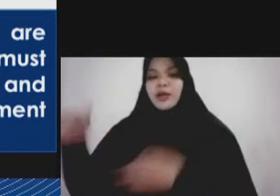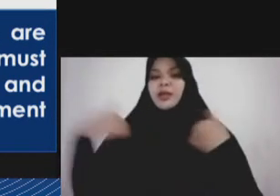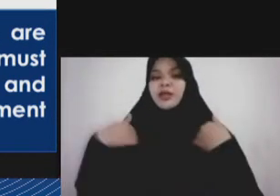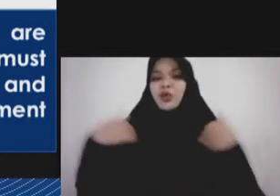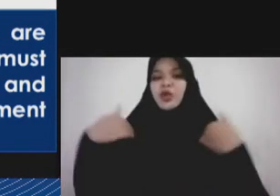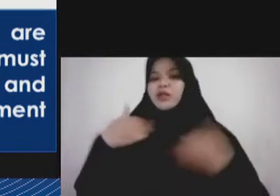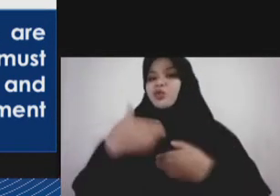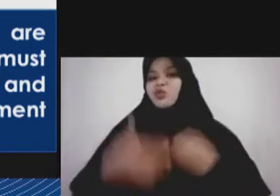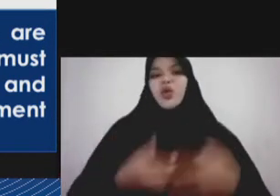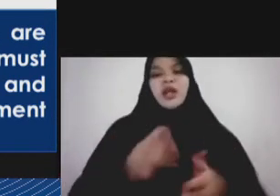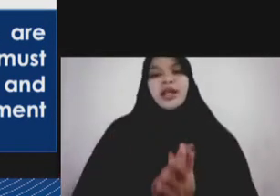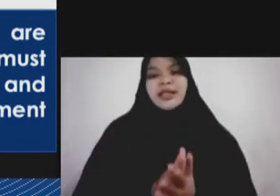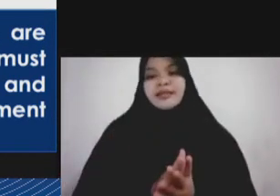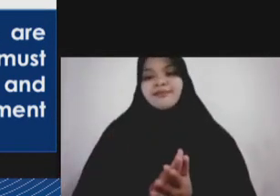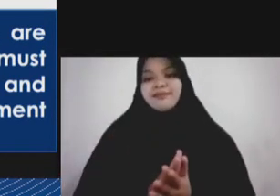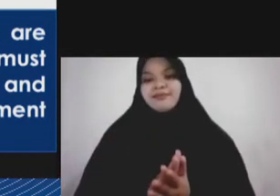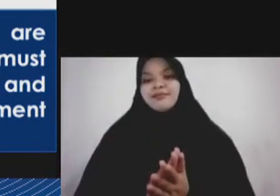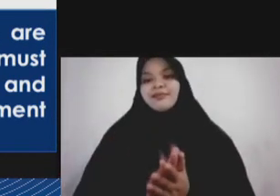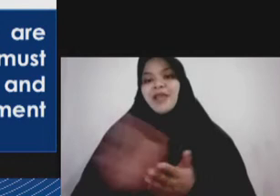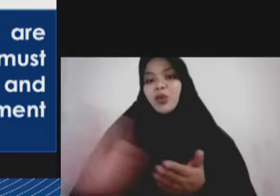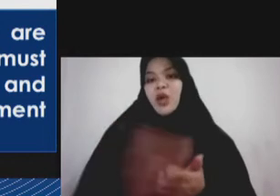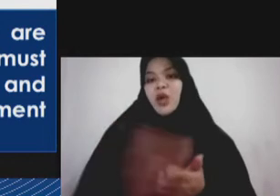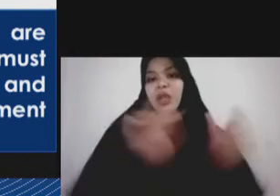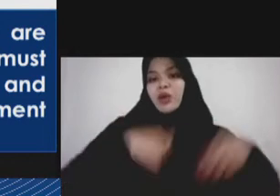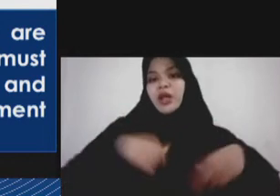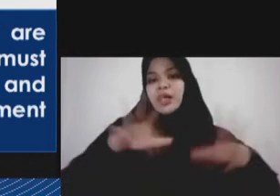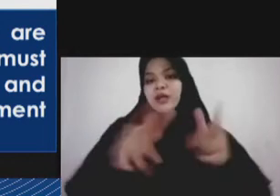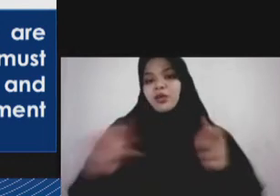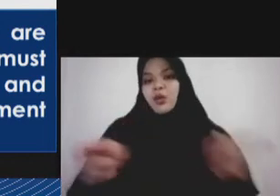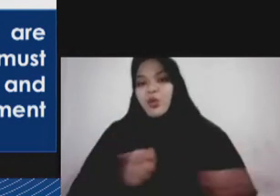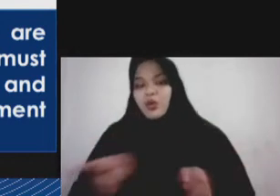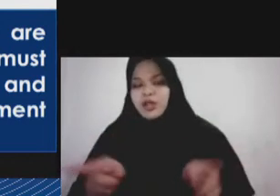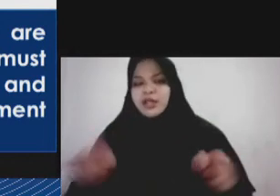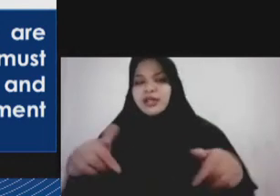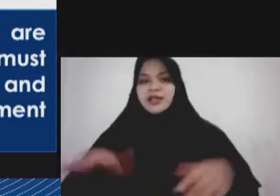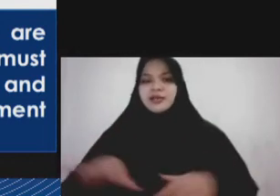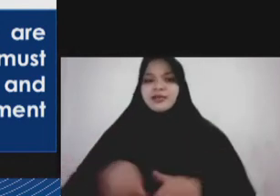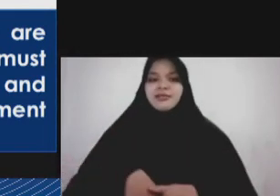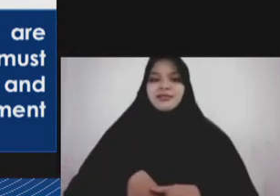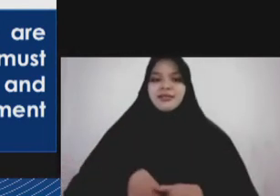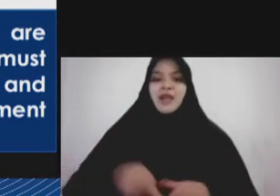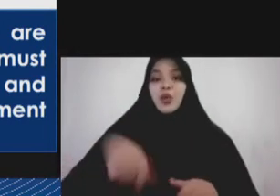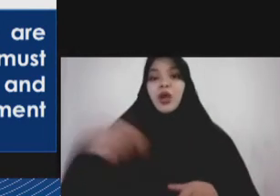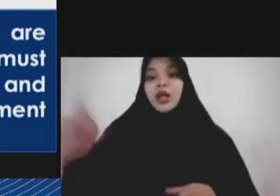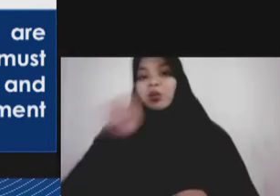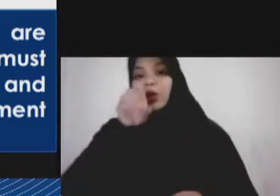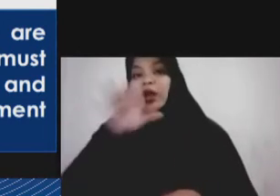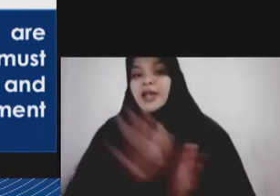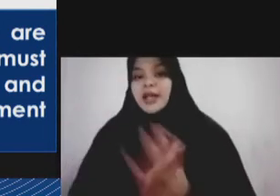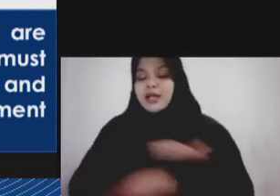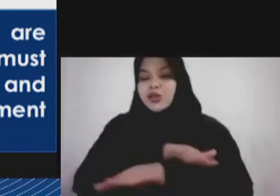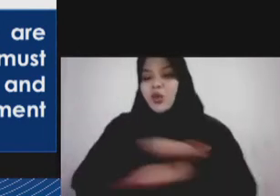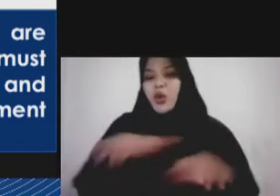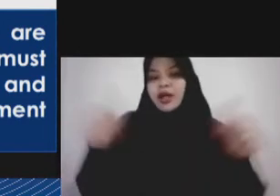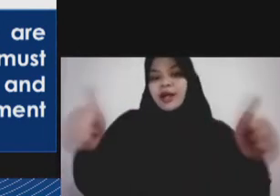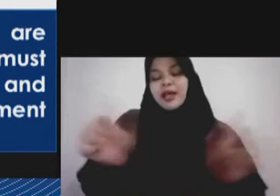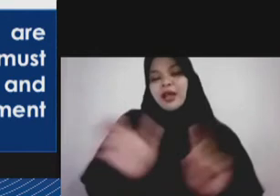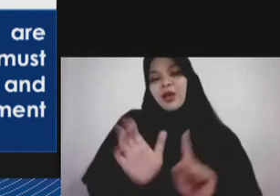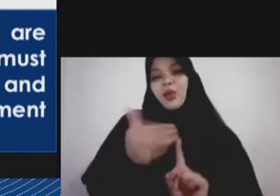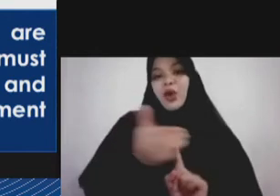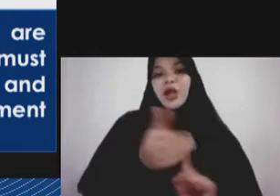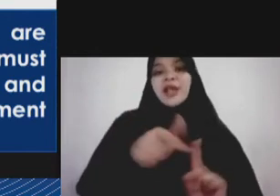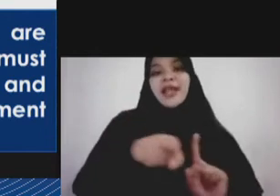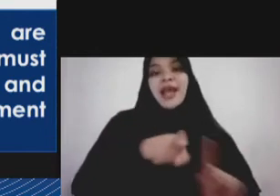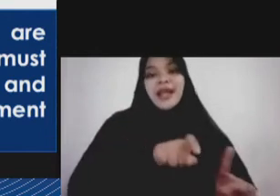and property under their control, and are entitled to a sense of security and protection from the